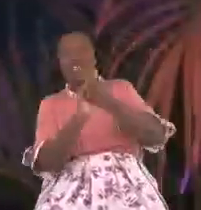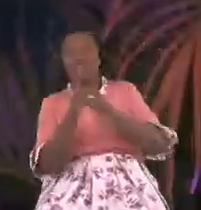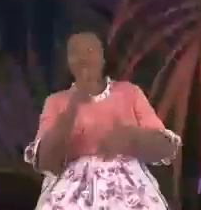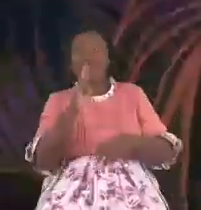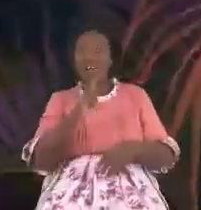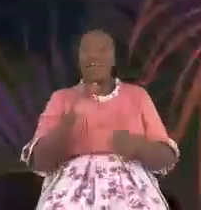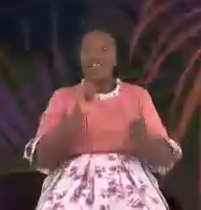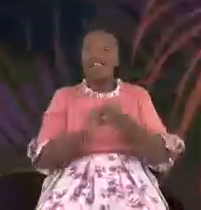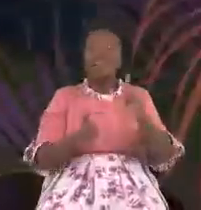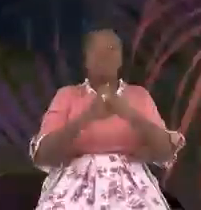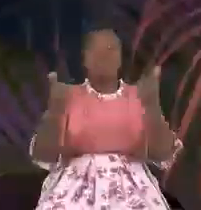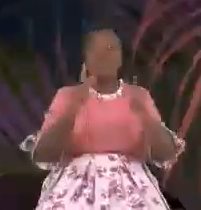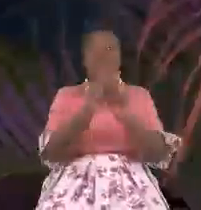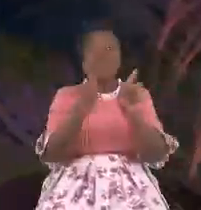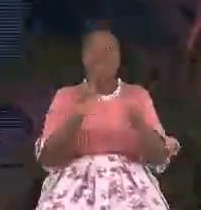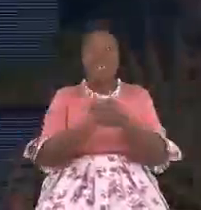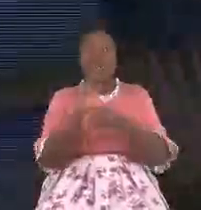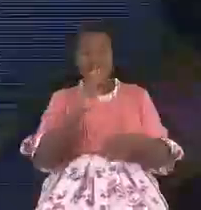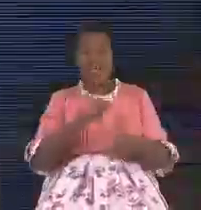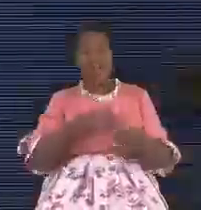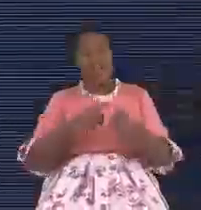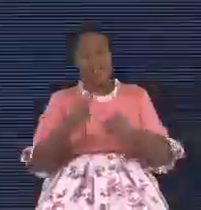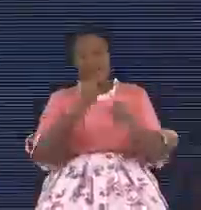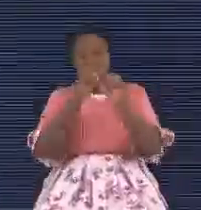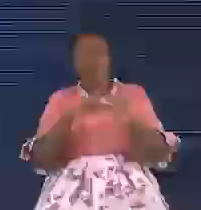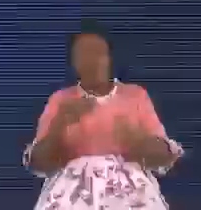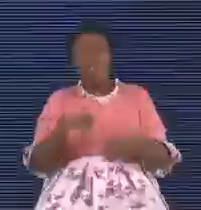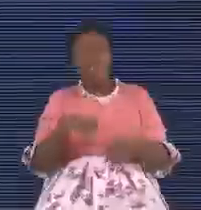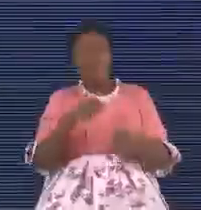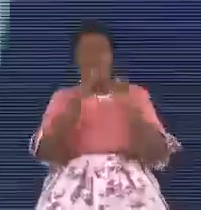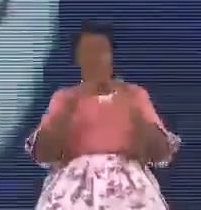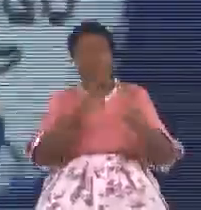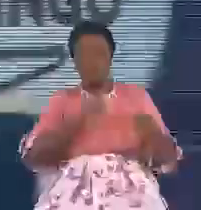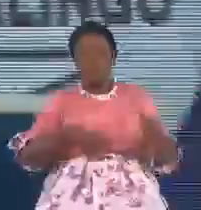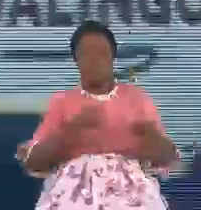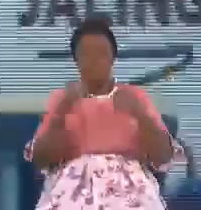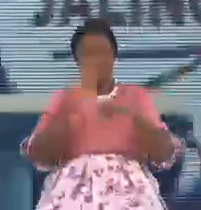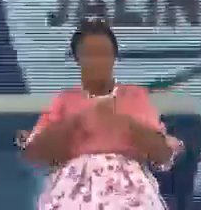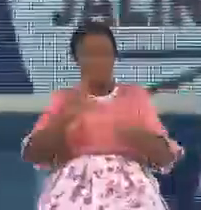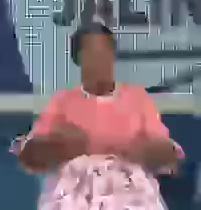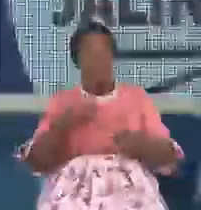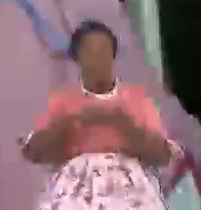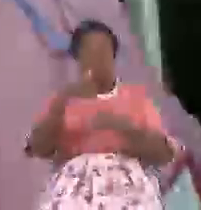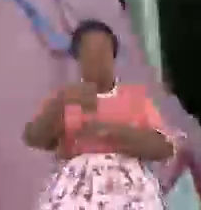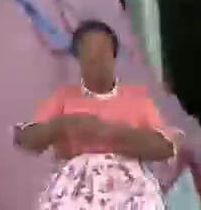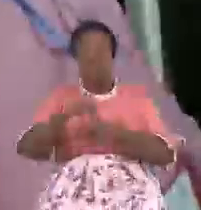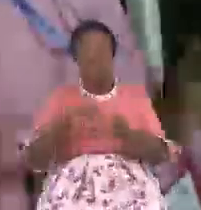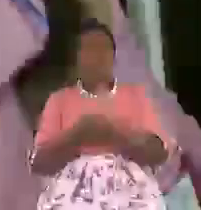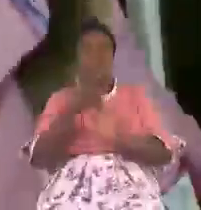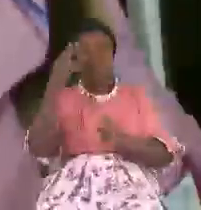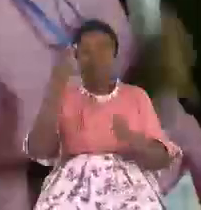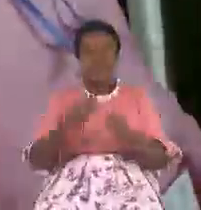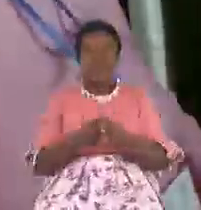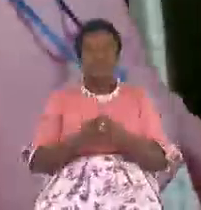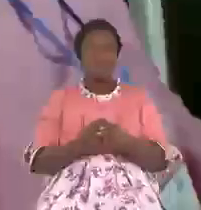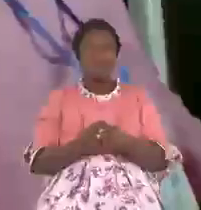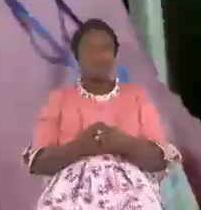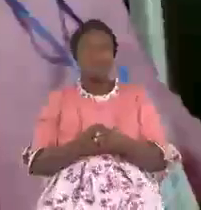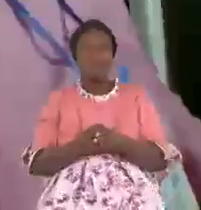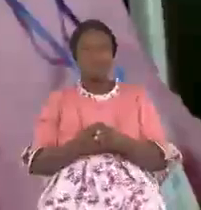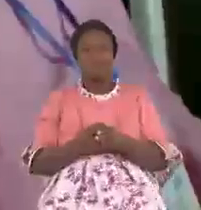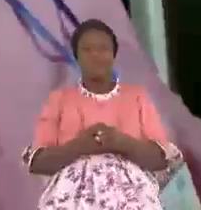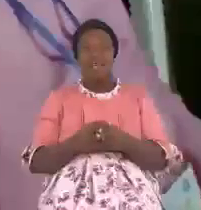pride and blessing will come upon your life tonight in jesus name and then he